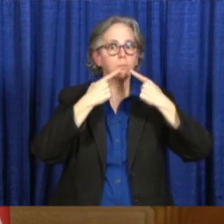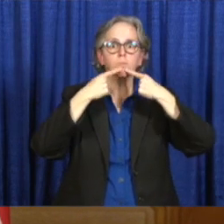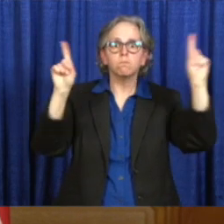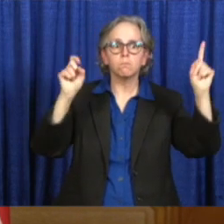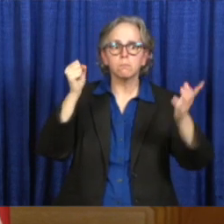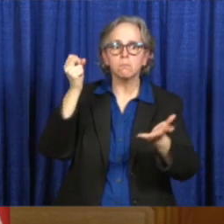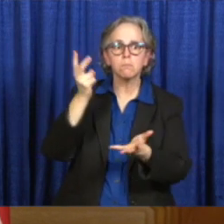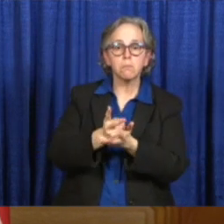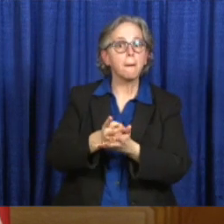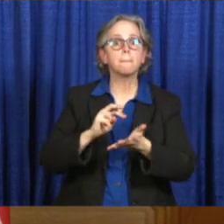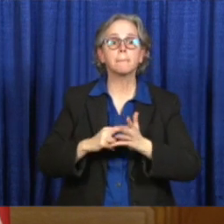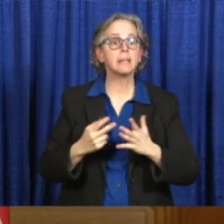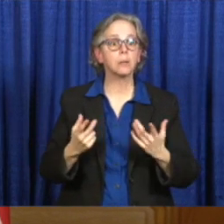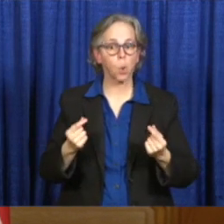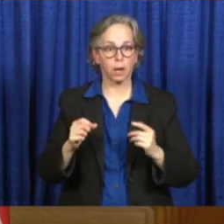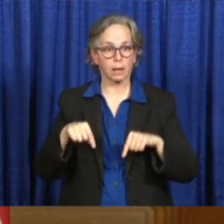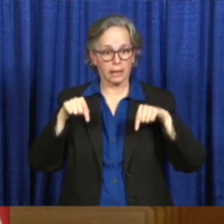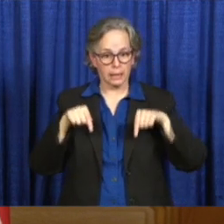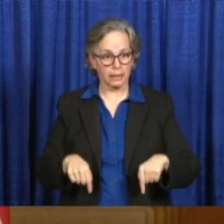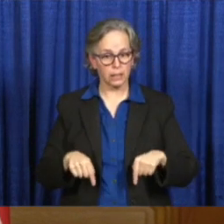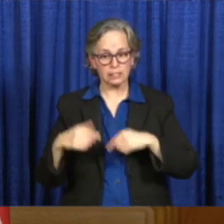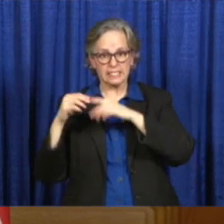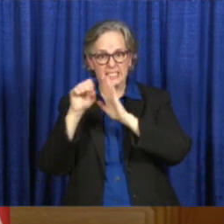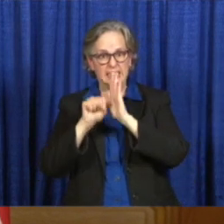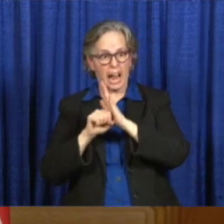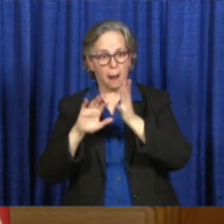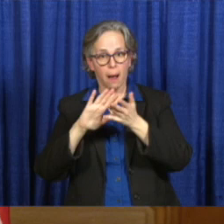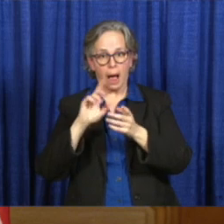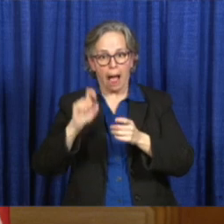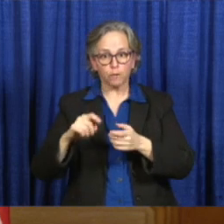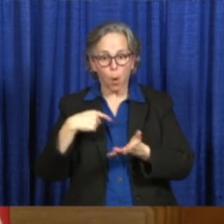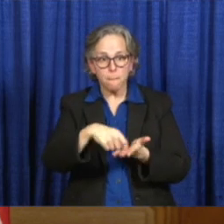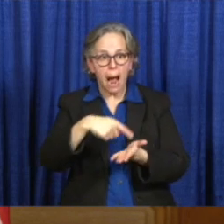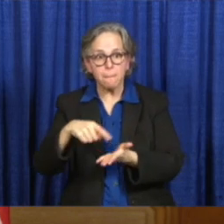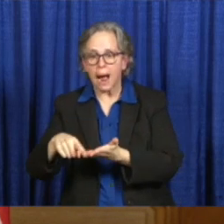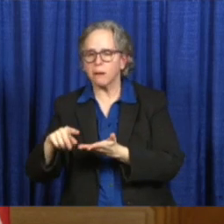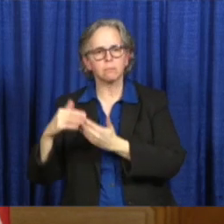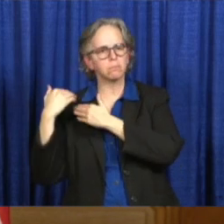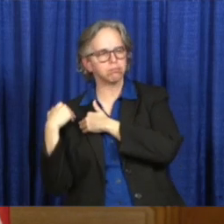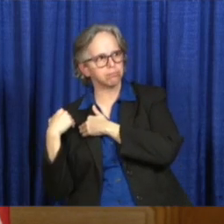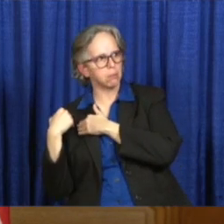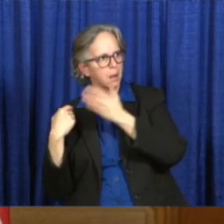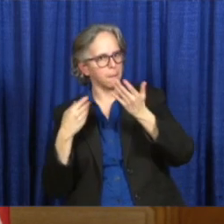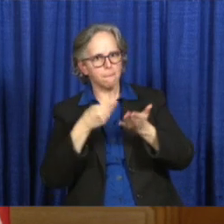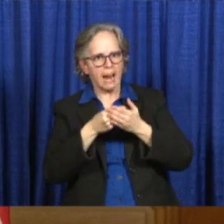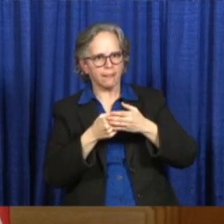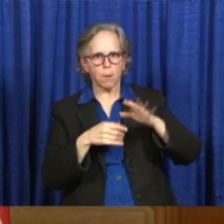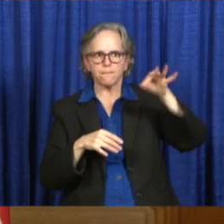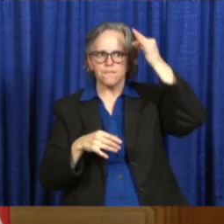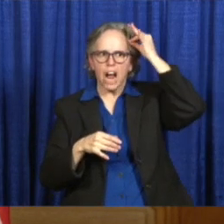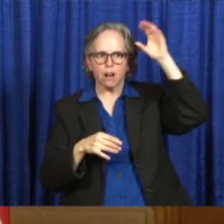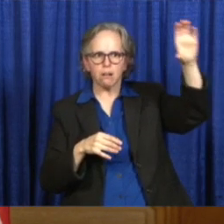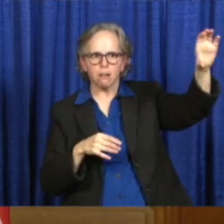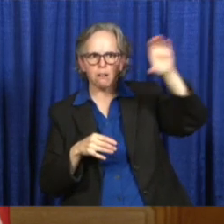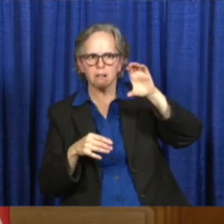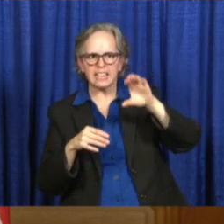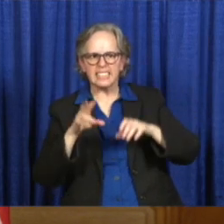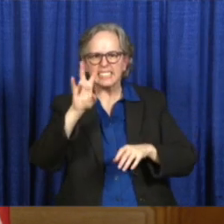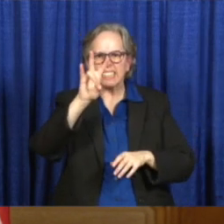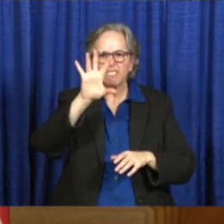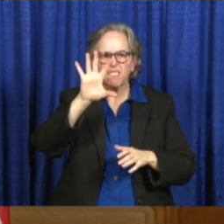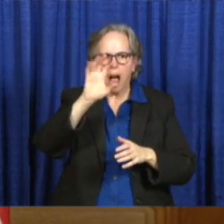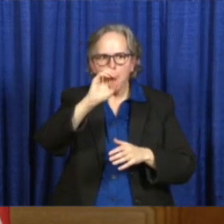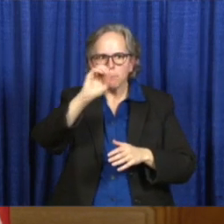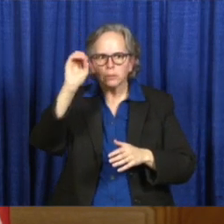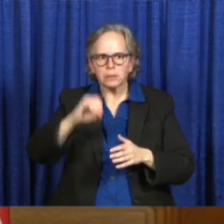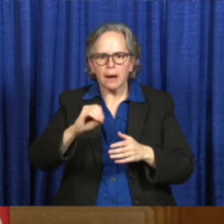state and local governments to the federal government, with the federal government picking up 75% of certain COVID-19 costs. They include